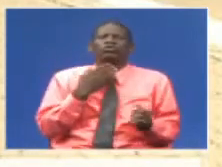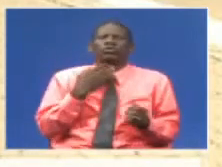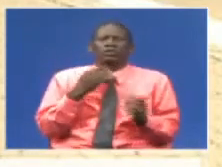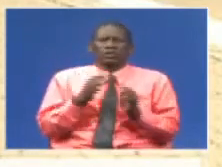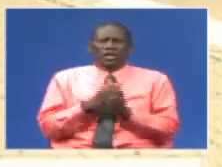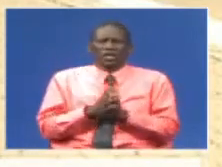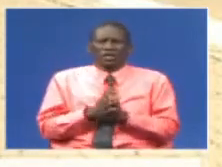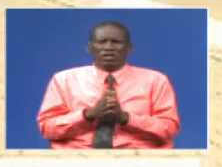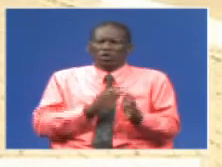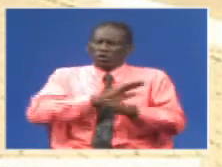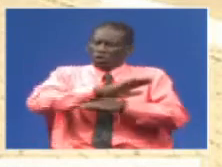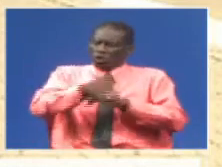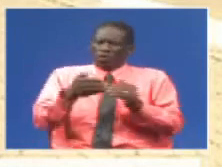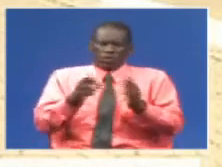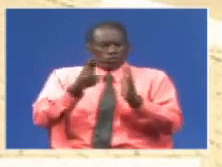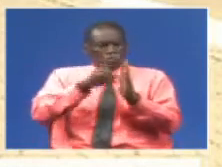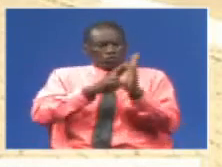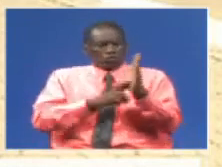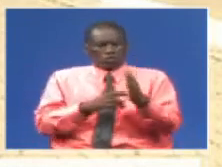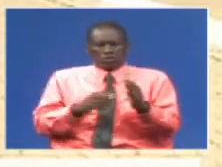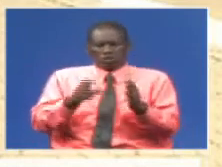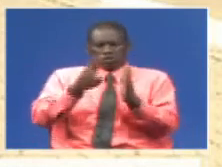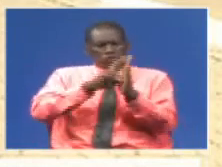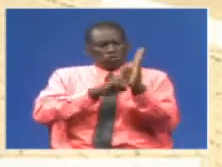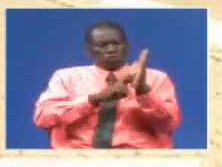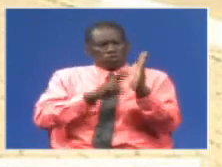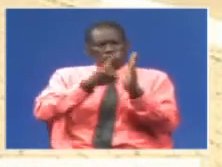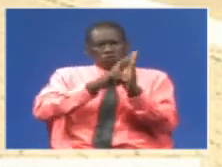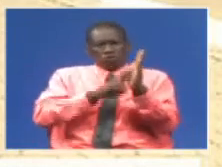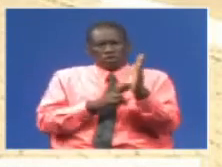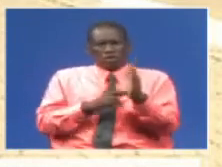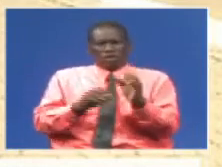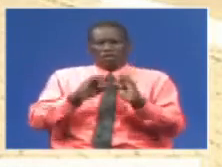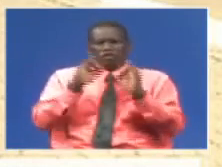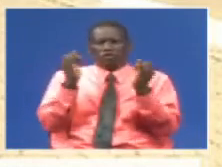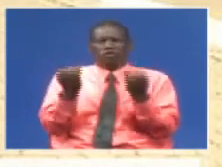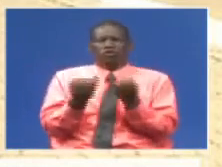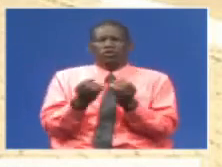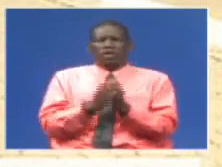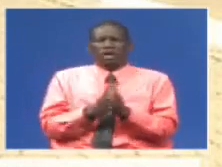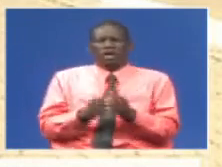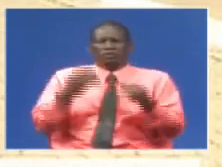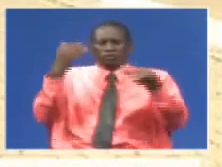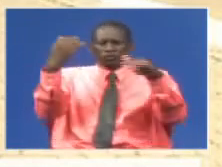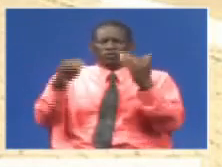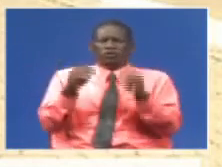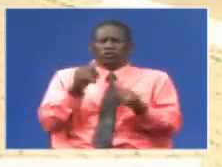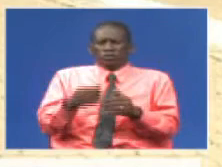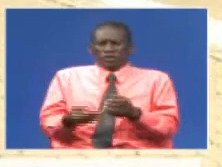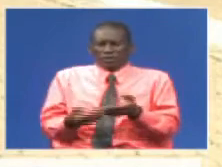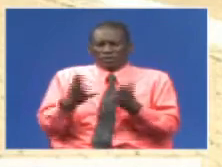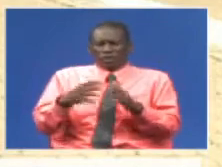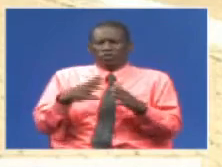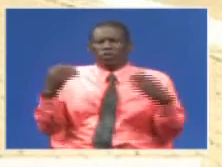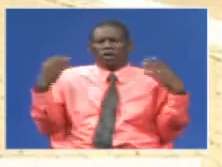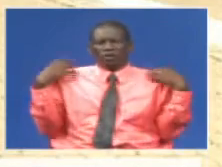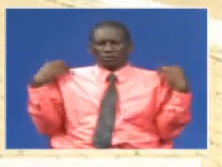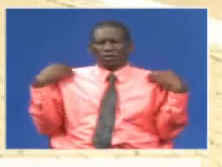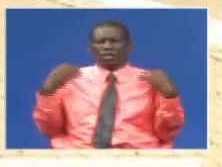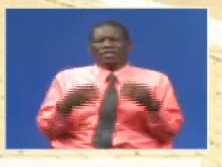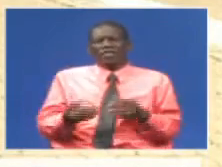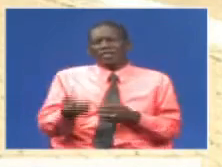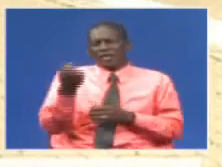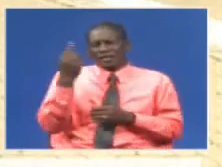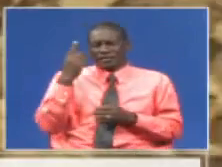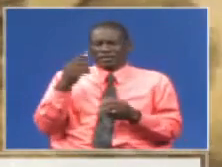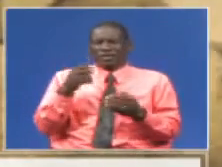and all these regulatory bodies, the professionals that are churned out to go and practice, really understand where